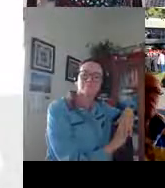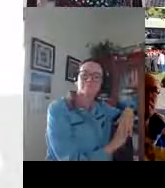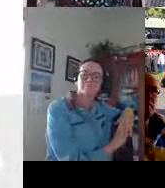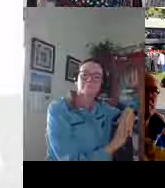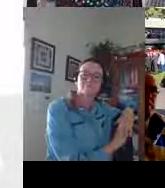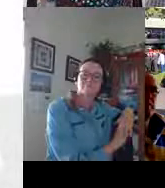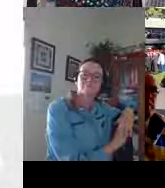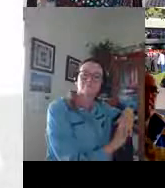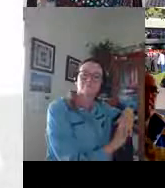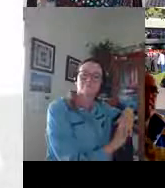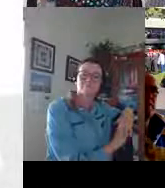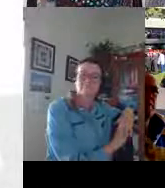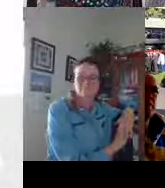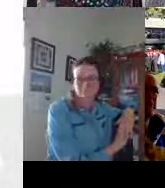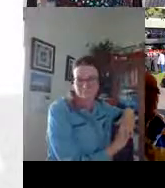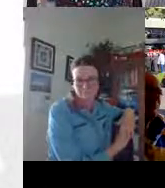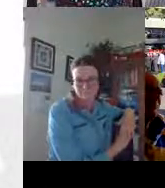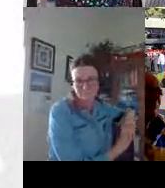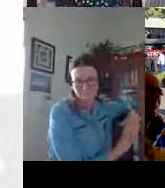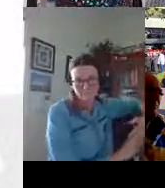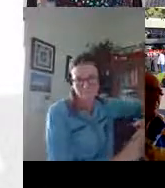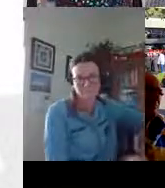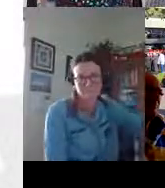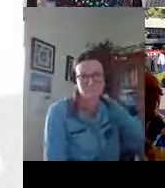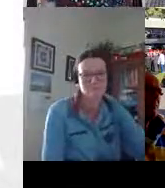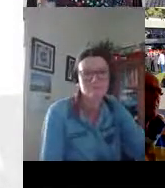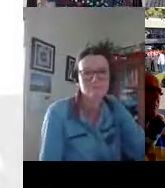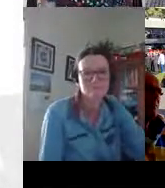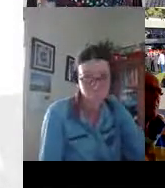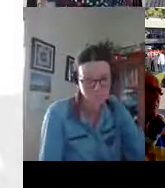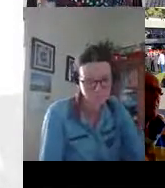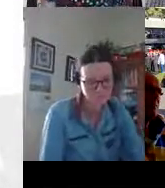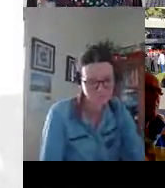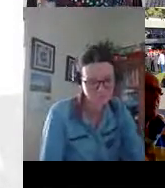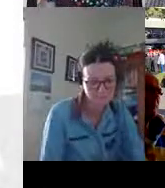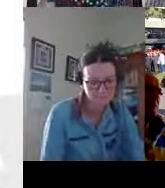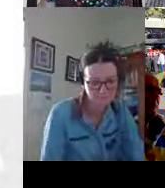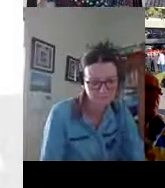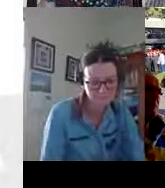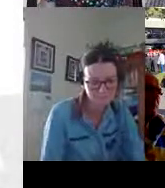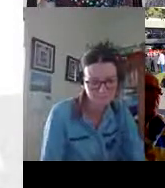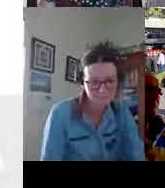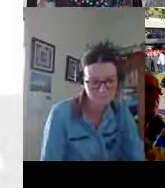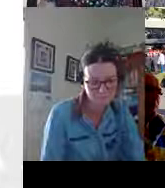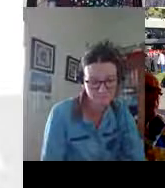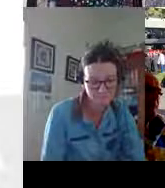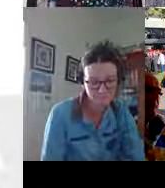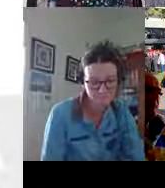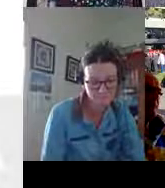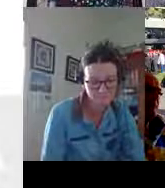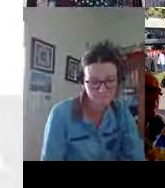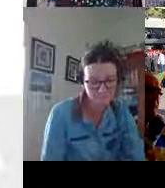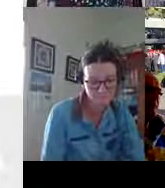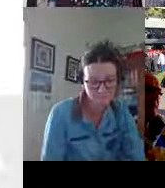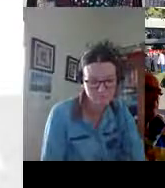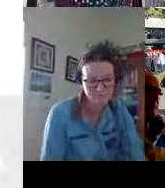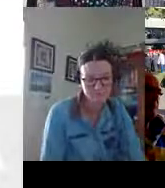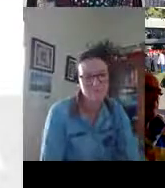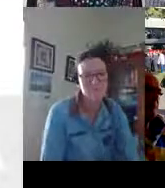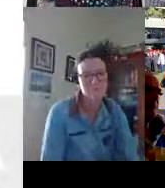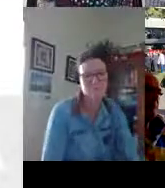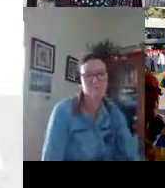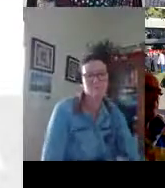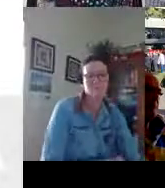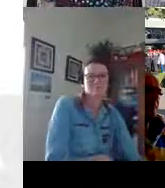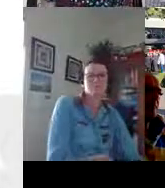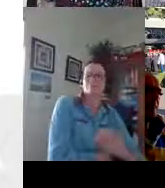the agriculture sector. What we want to talk about today specifically is an on-farm microgrid,